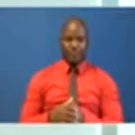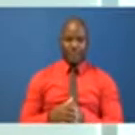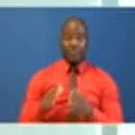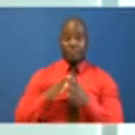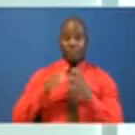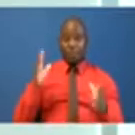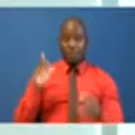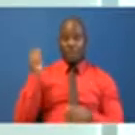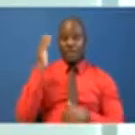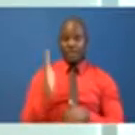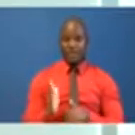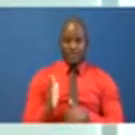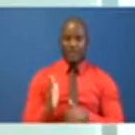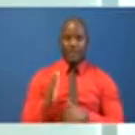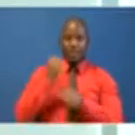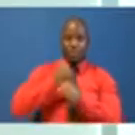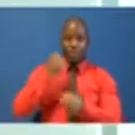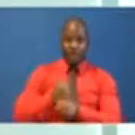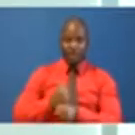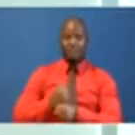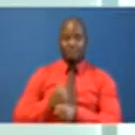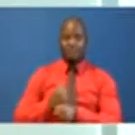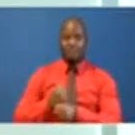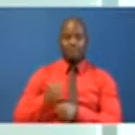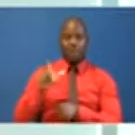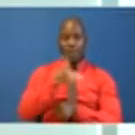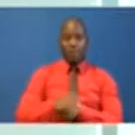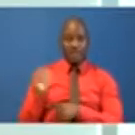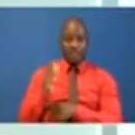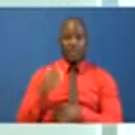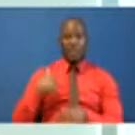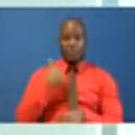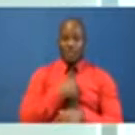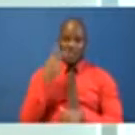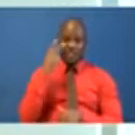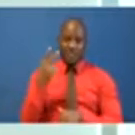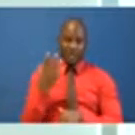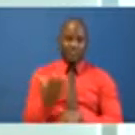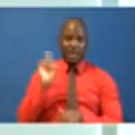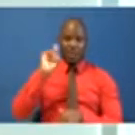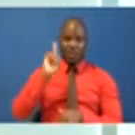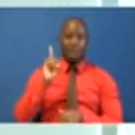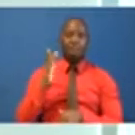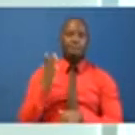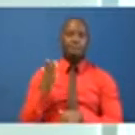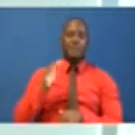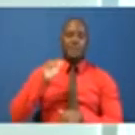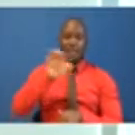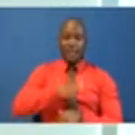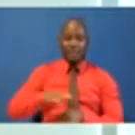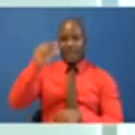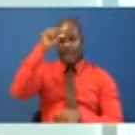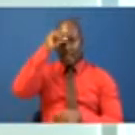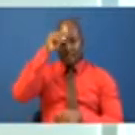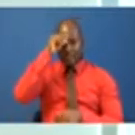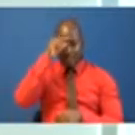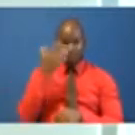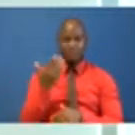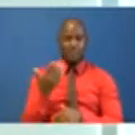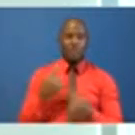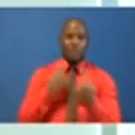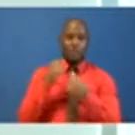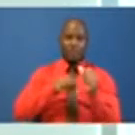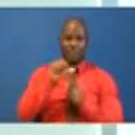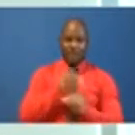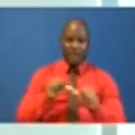a majority of kenyans work in the informal sector yet we look at gov nairobi as the seat of government uh we are